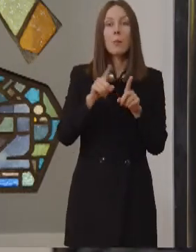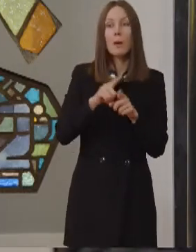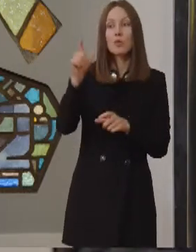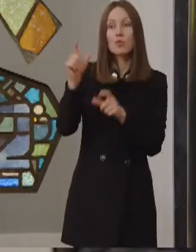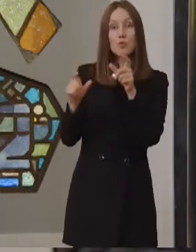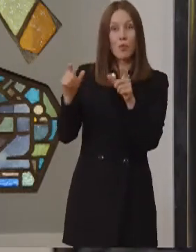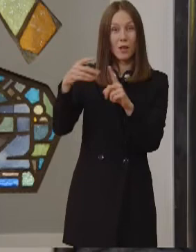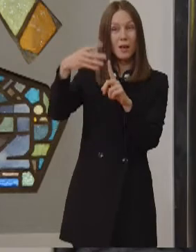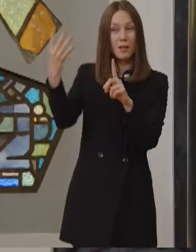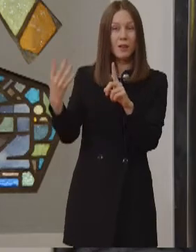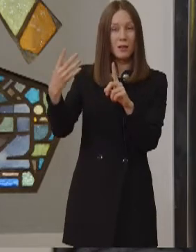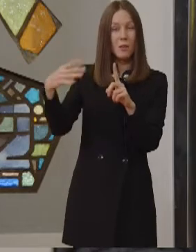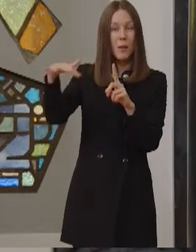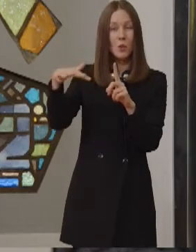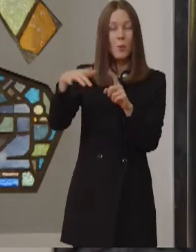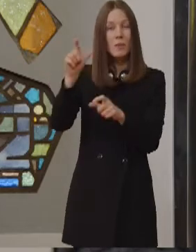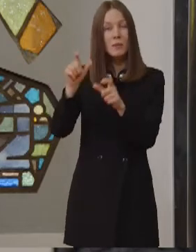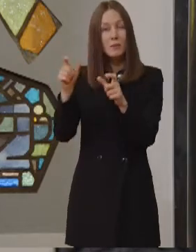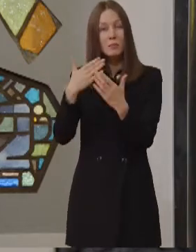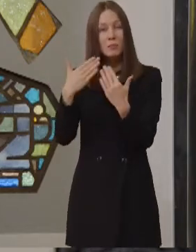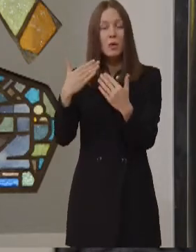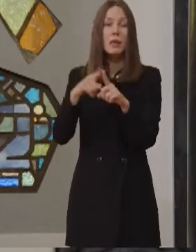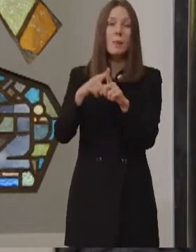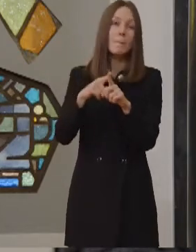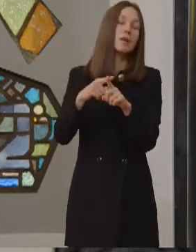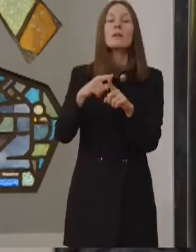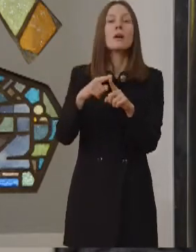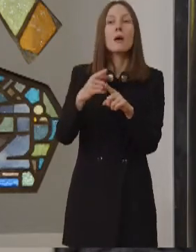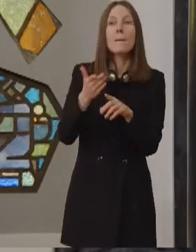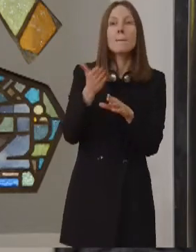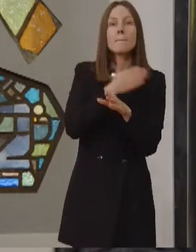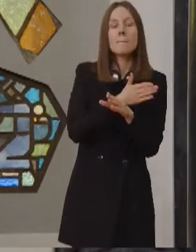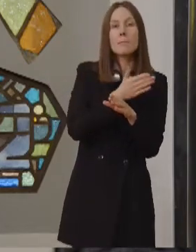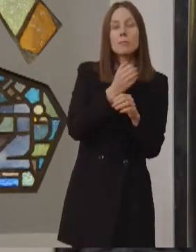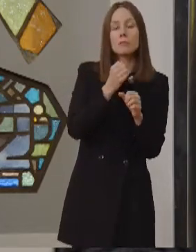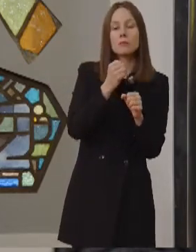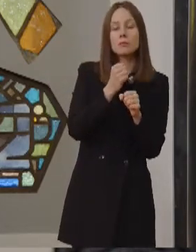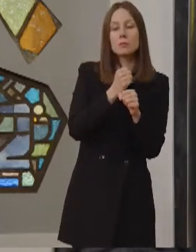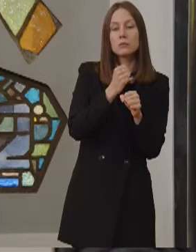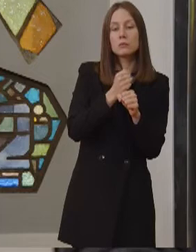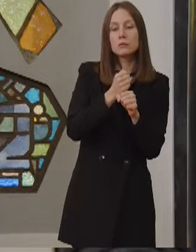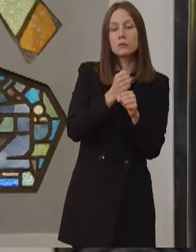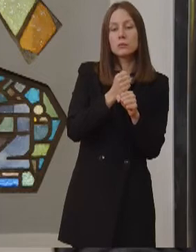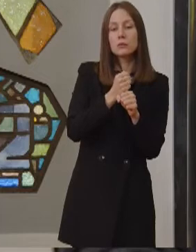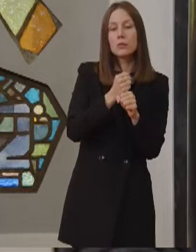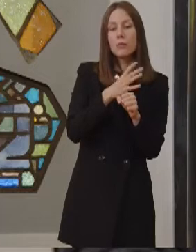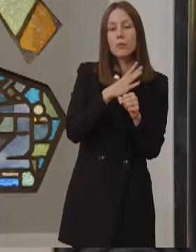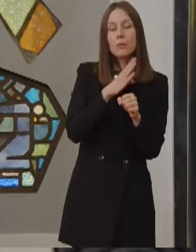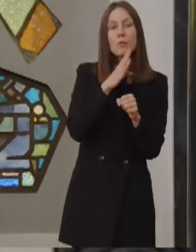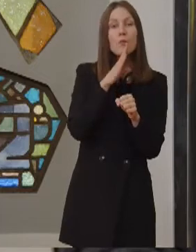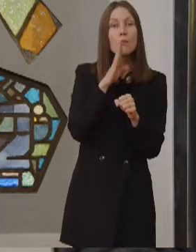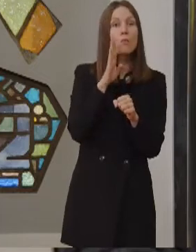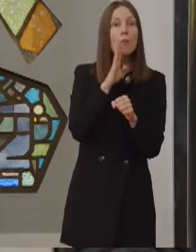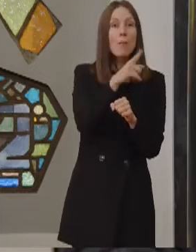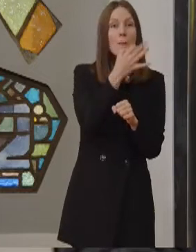But I've noticed one thing after my communication with this group of